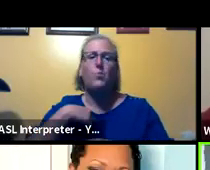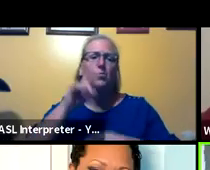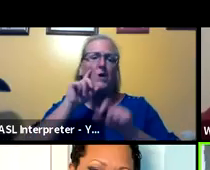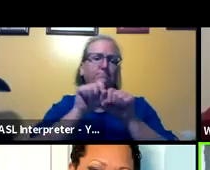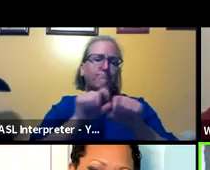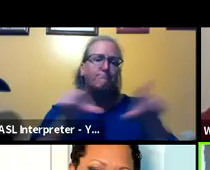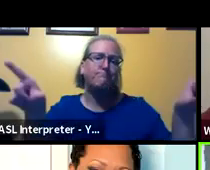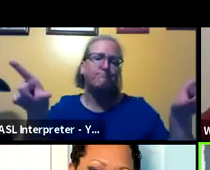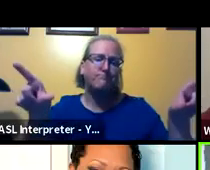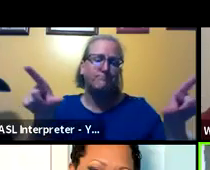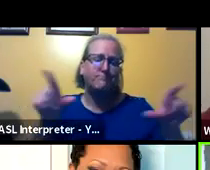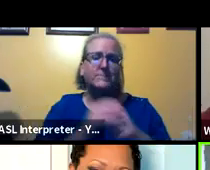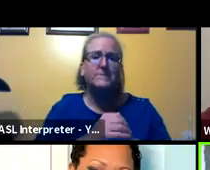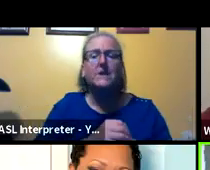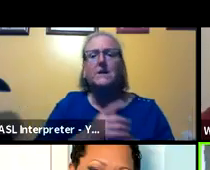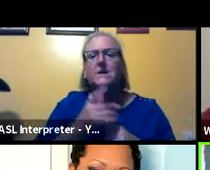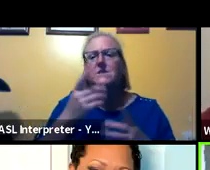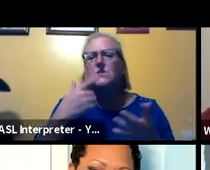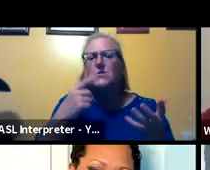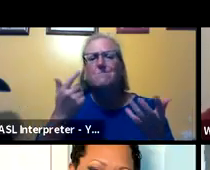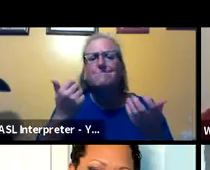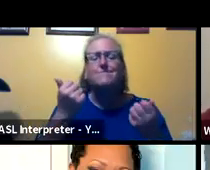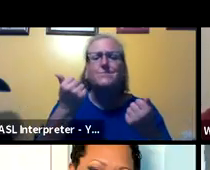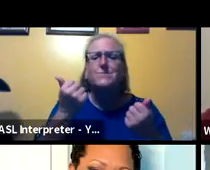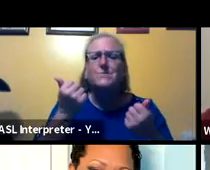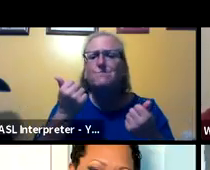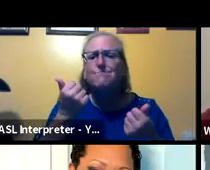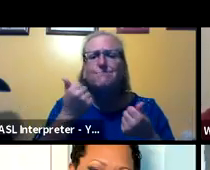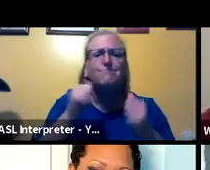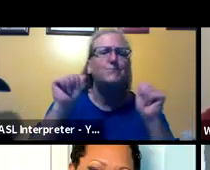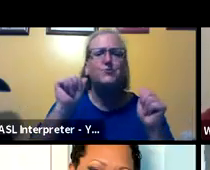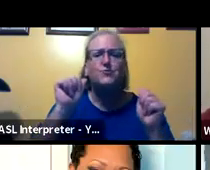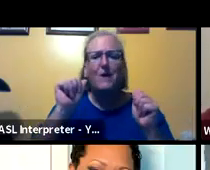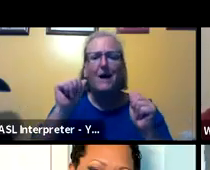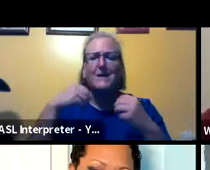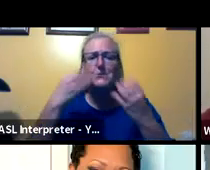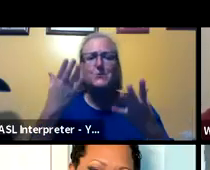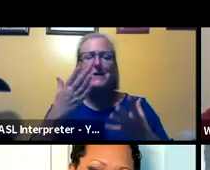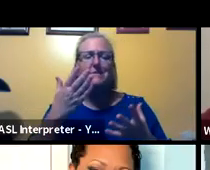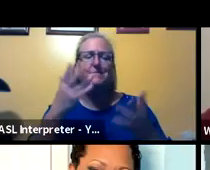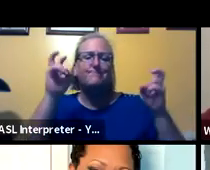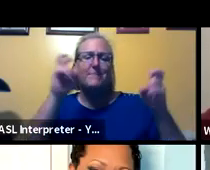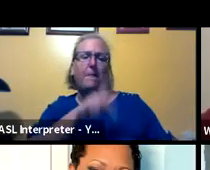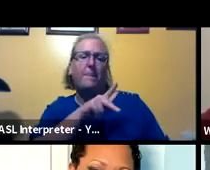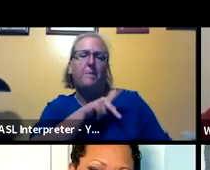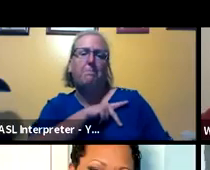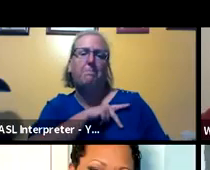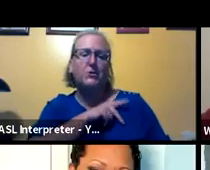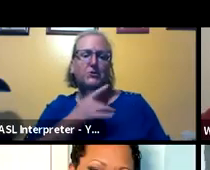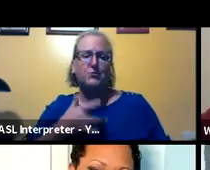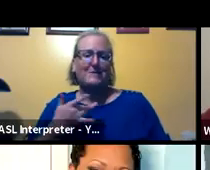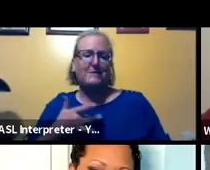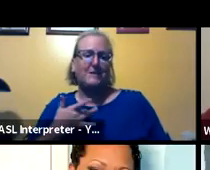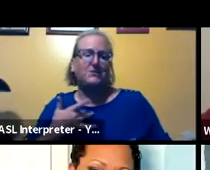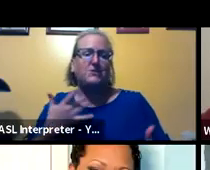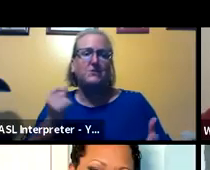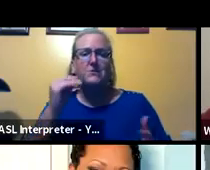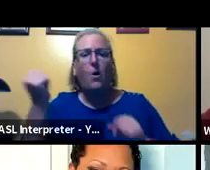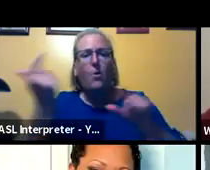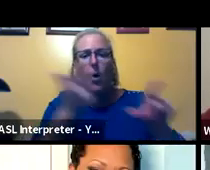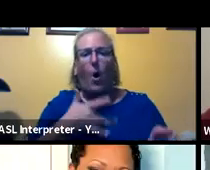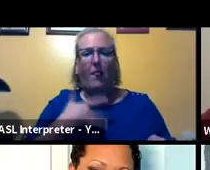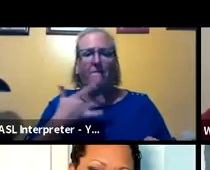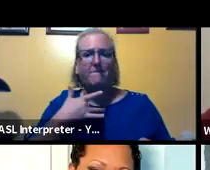it, just to try and give that personal touch so that people can feel connected to the work.